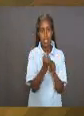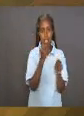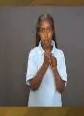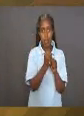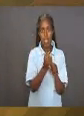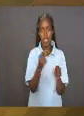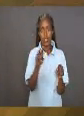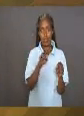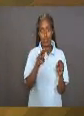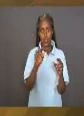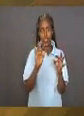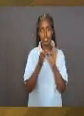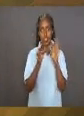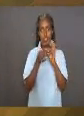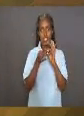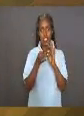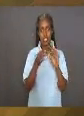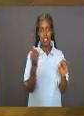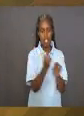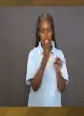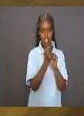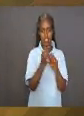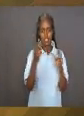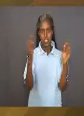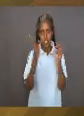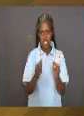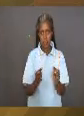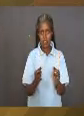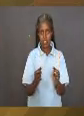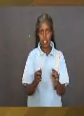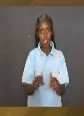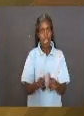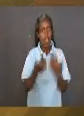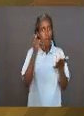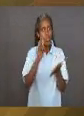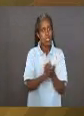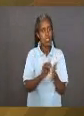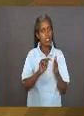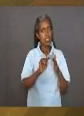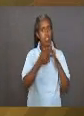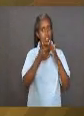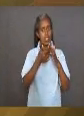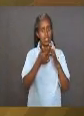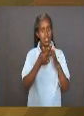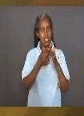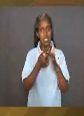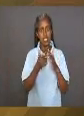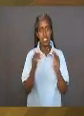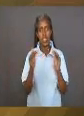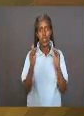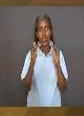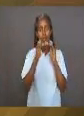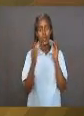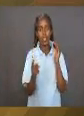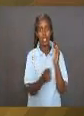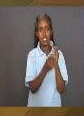those definitions to some actual shapes. How about we start with the congruency